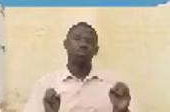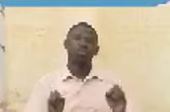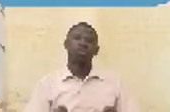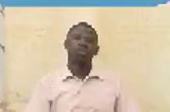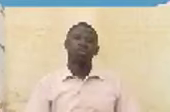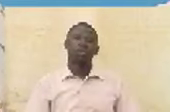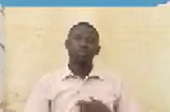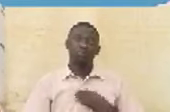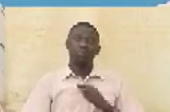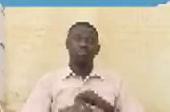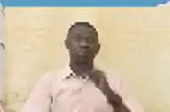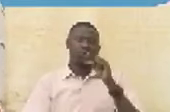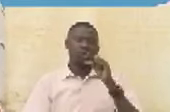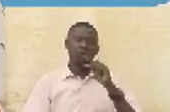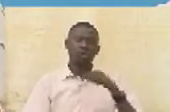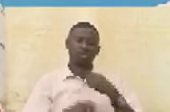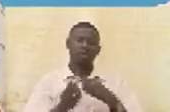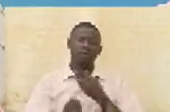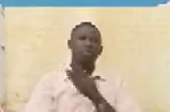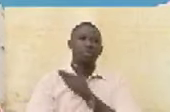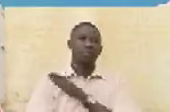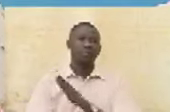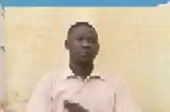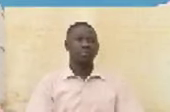Just a little bit after, we left.